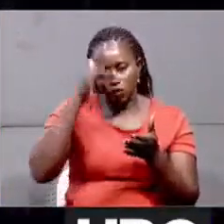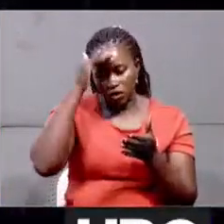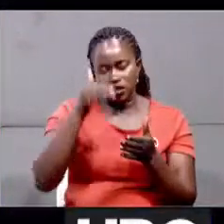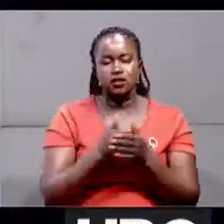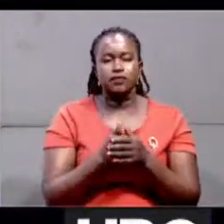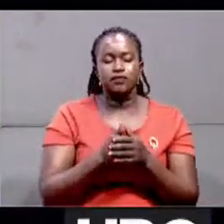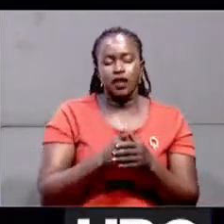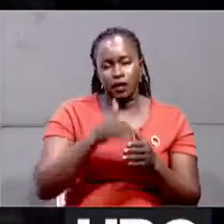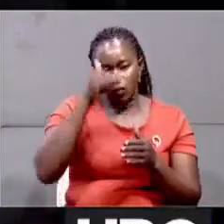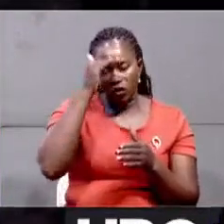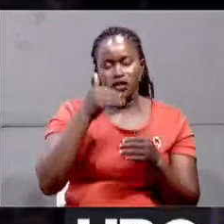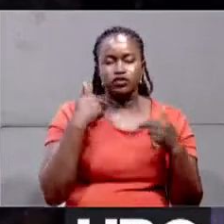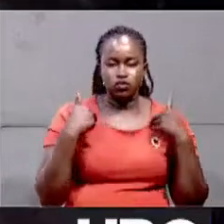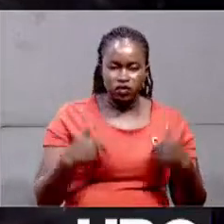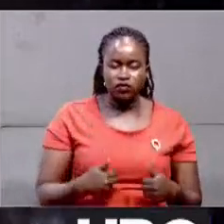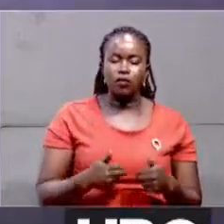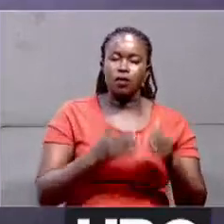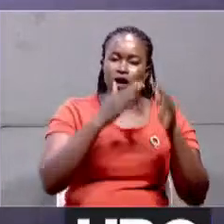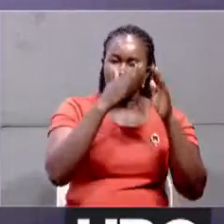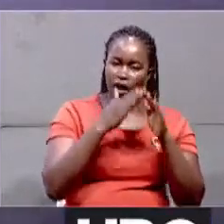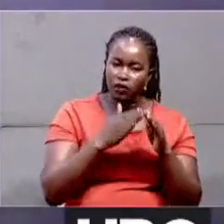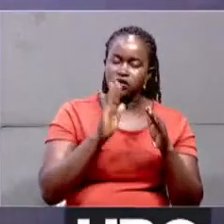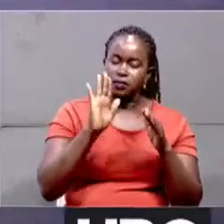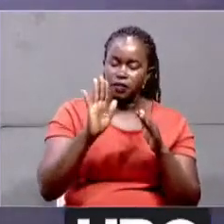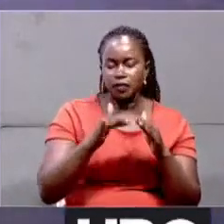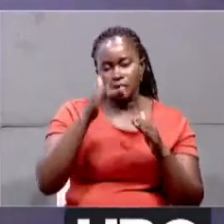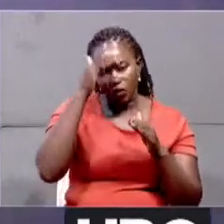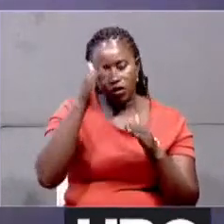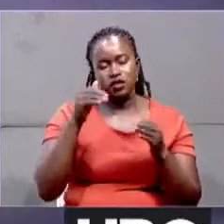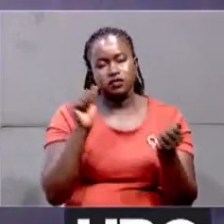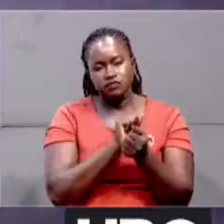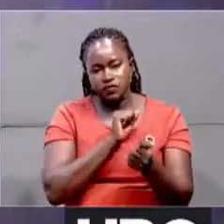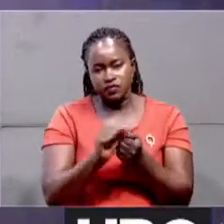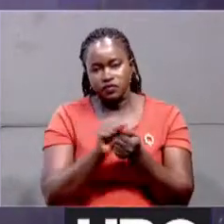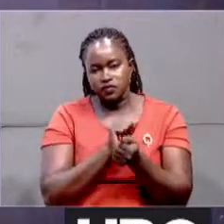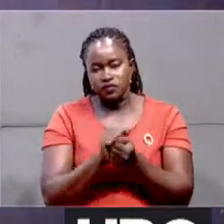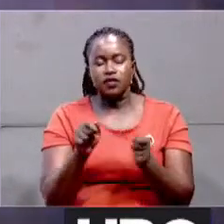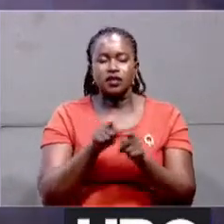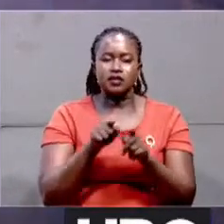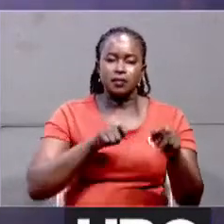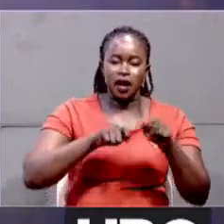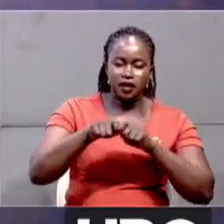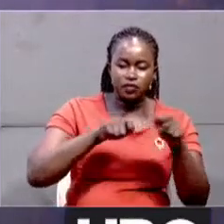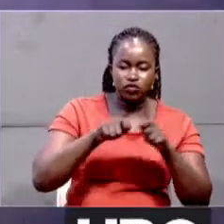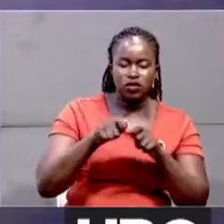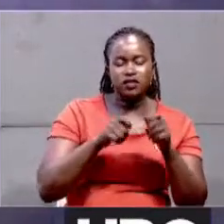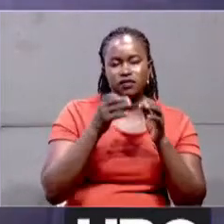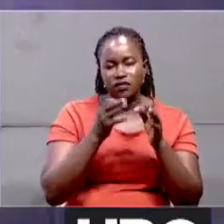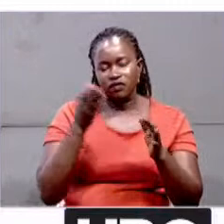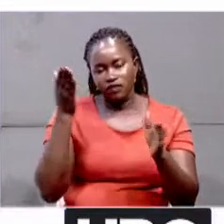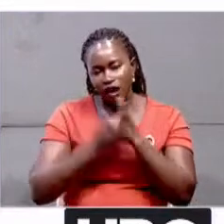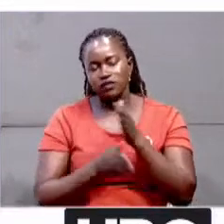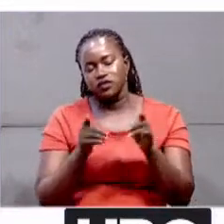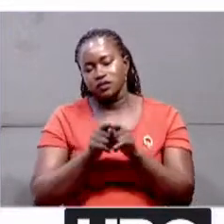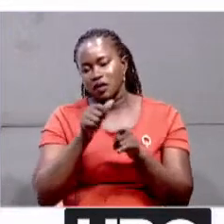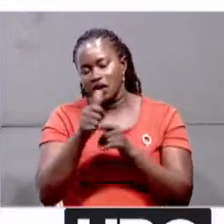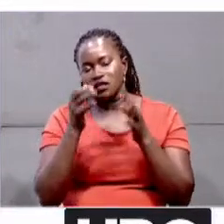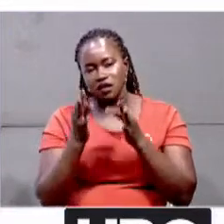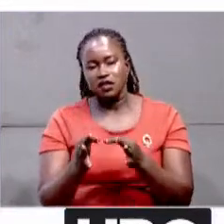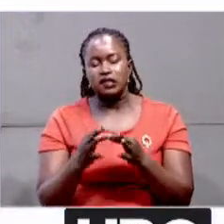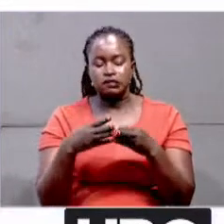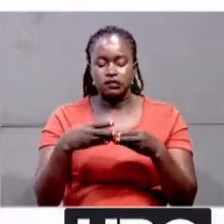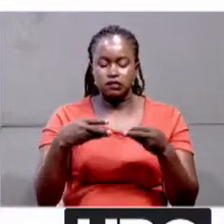of police uniforms, housing units for police constables, and administrative files, among other items, in ashes. We